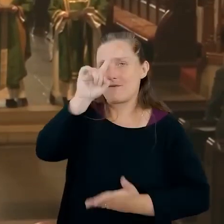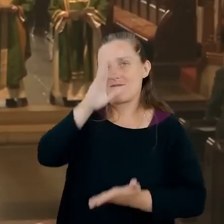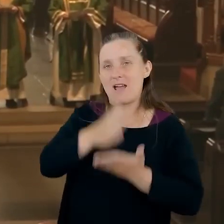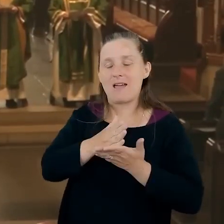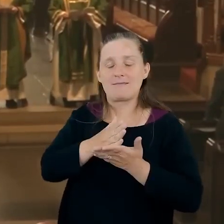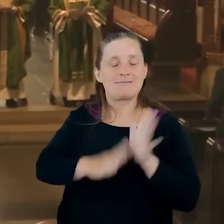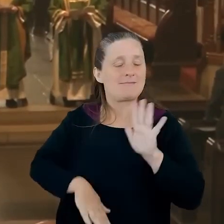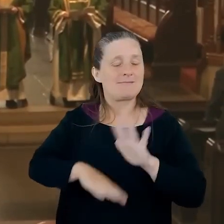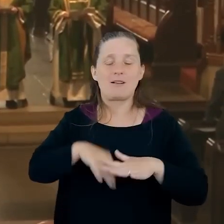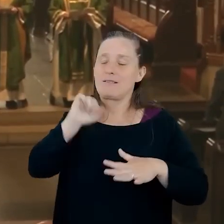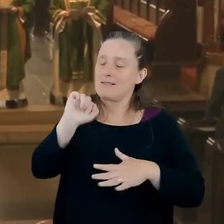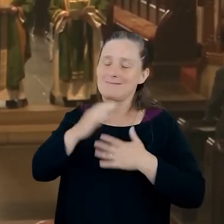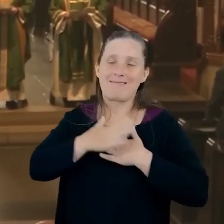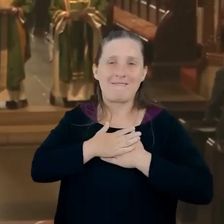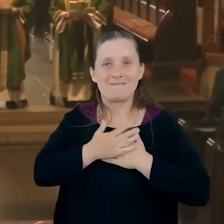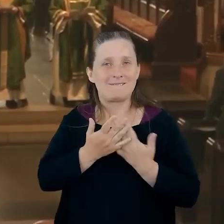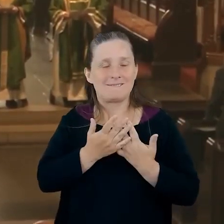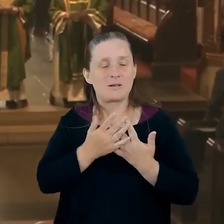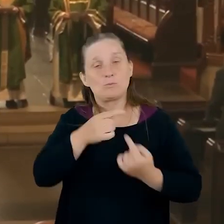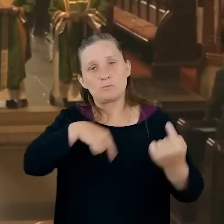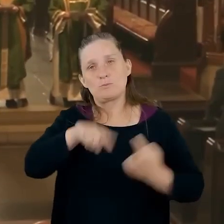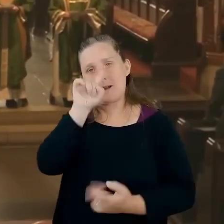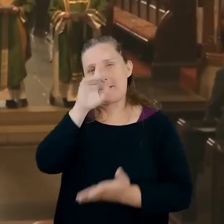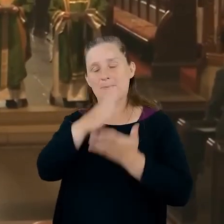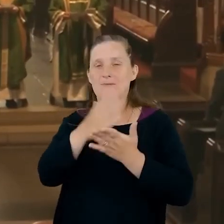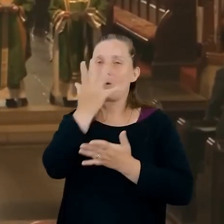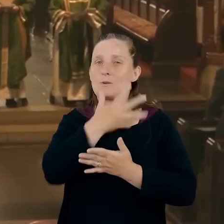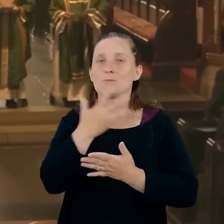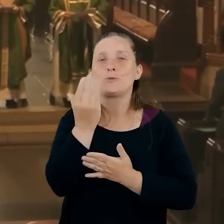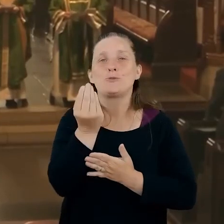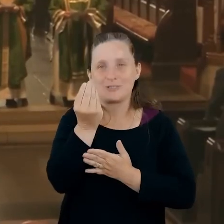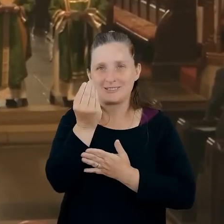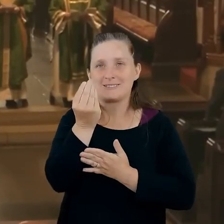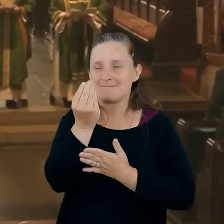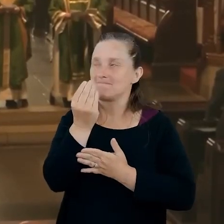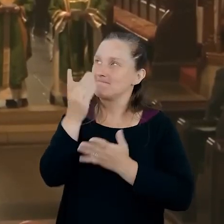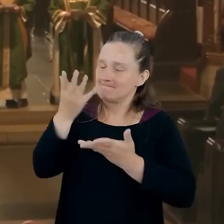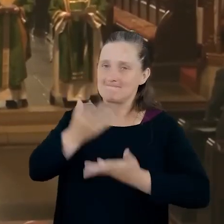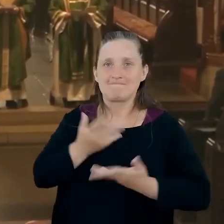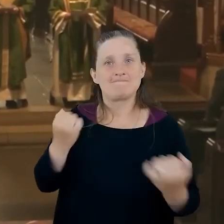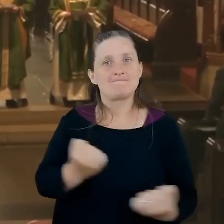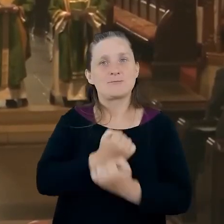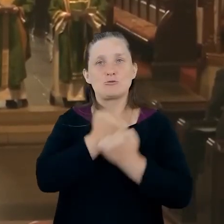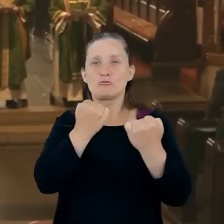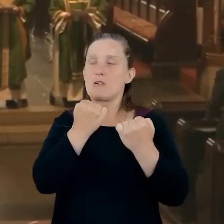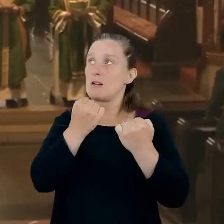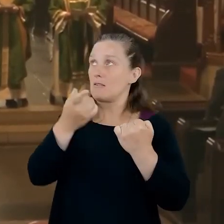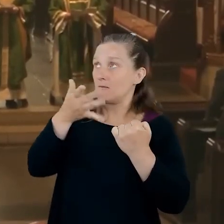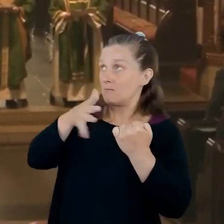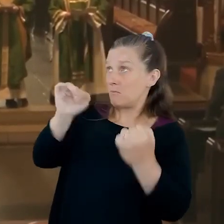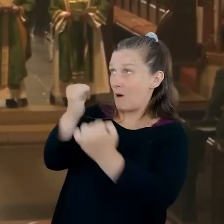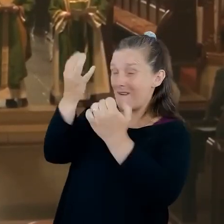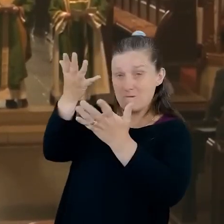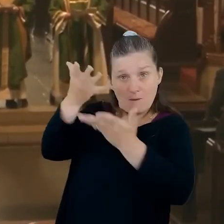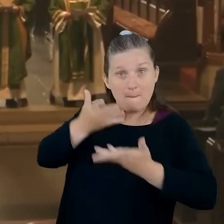faith and fills us with his love. We believe in the Holy Spirit, who strengthens us with